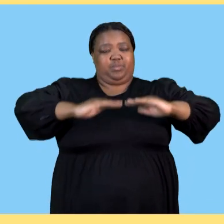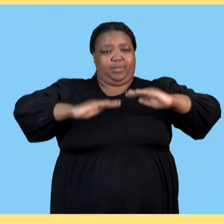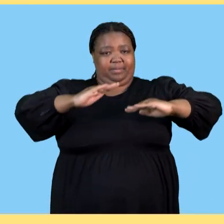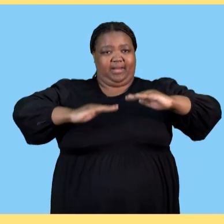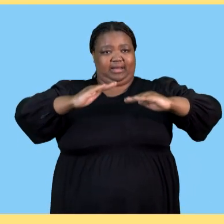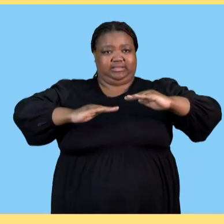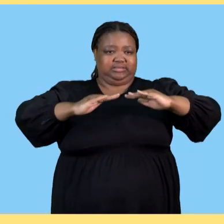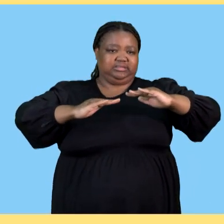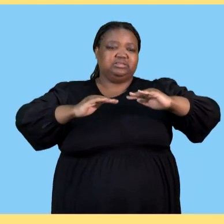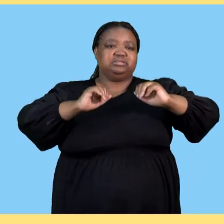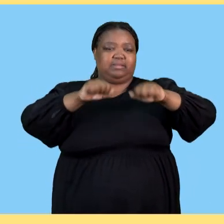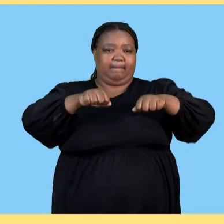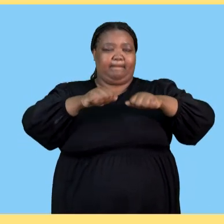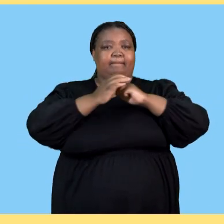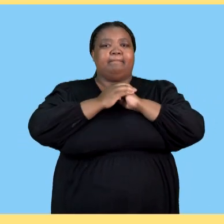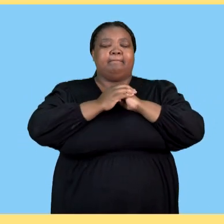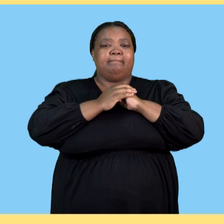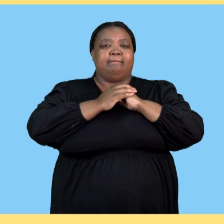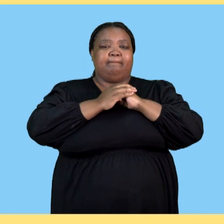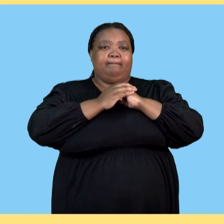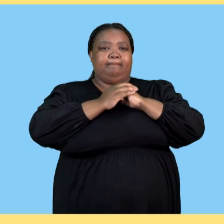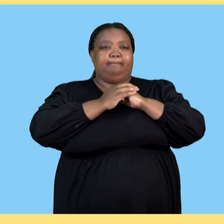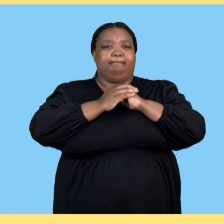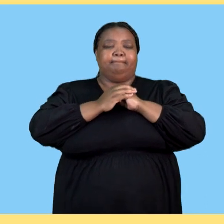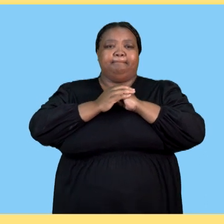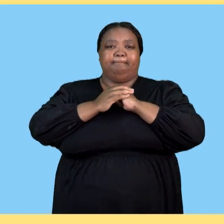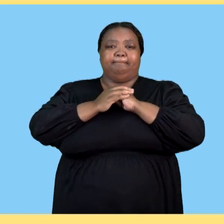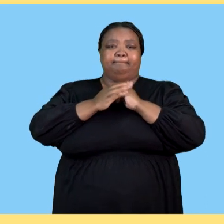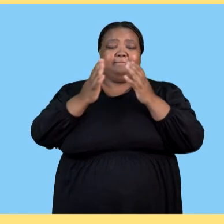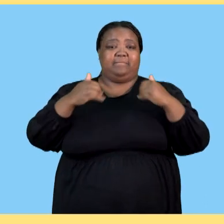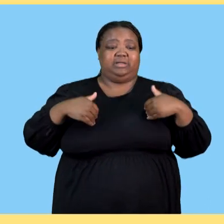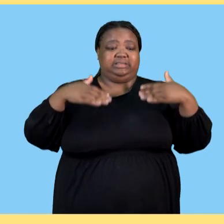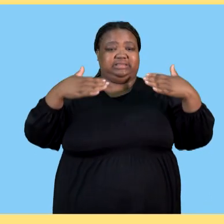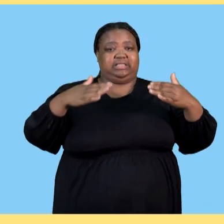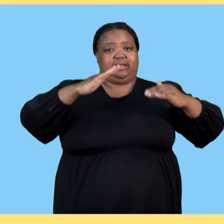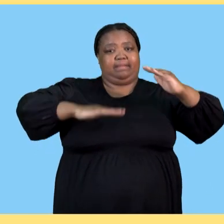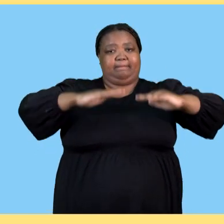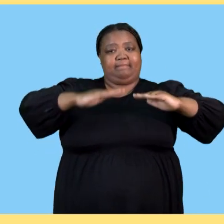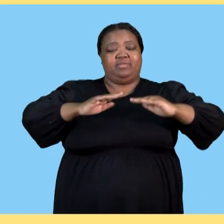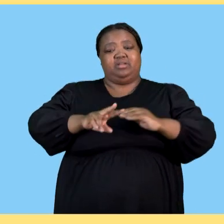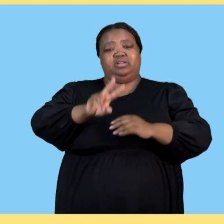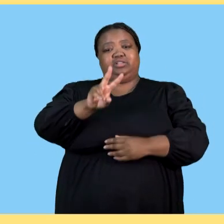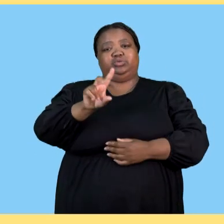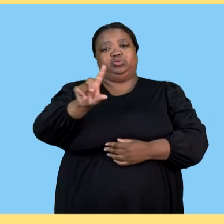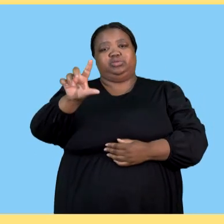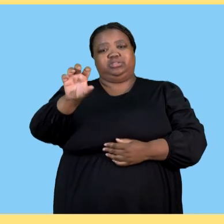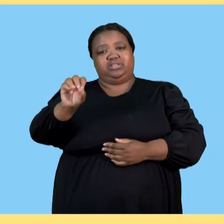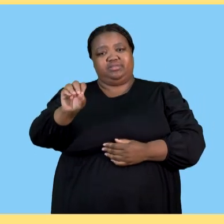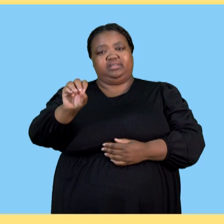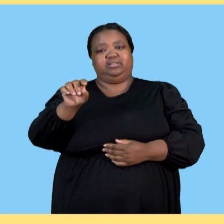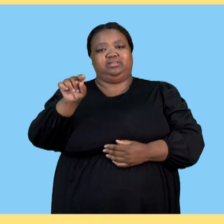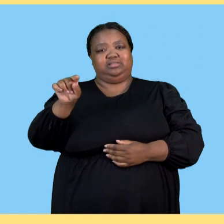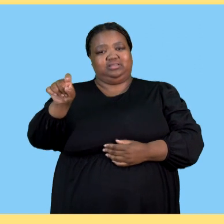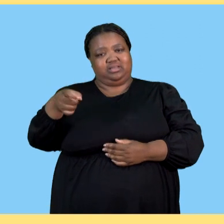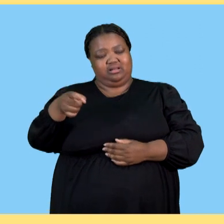my balance brought down. Here's my balance brought down. That is my balance at the beginning,